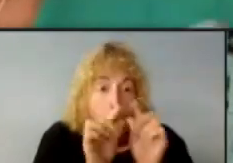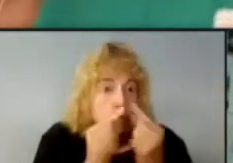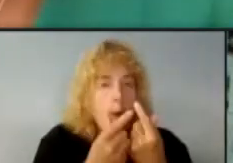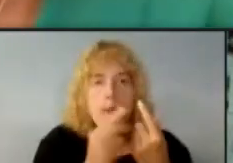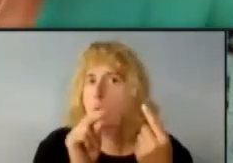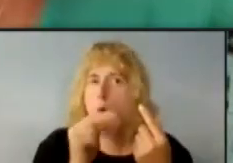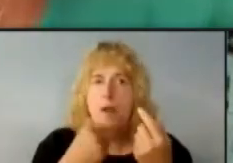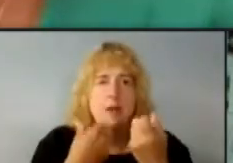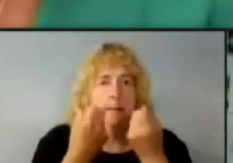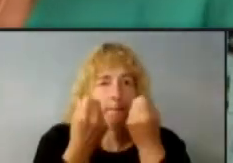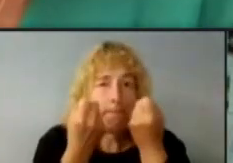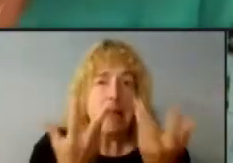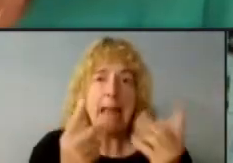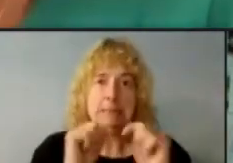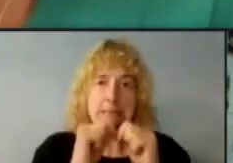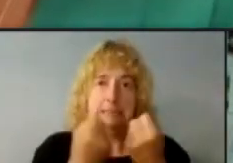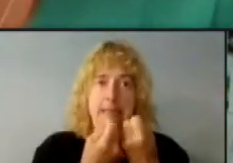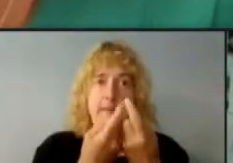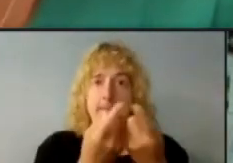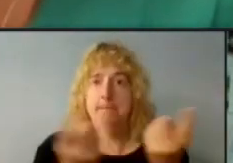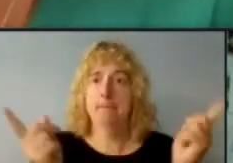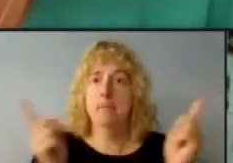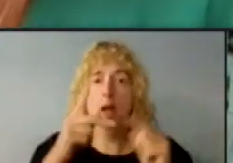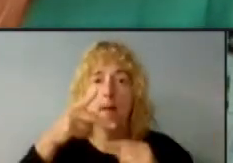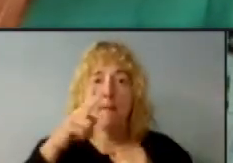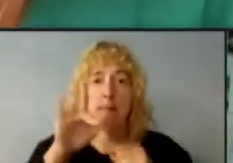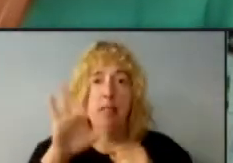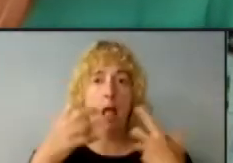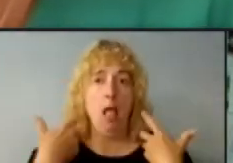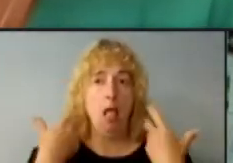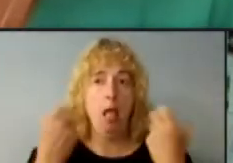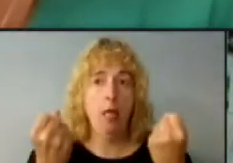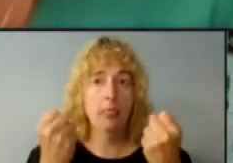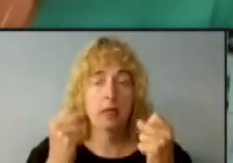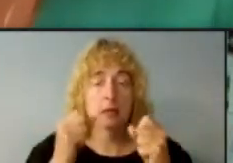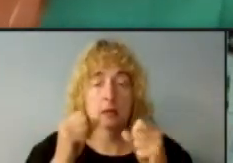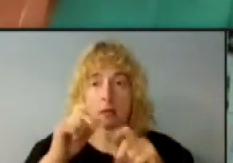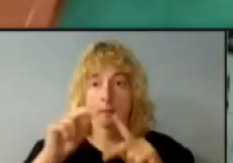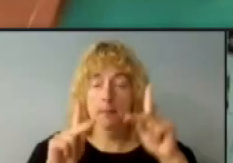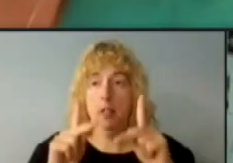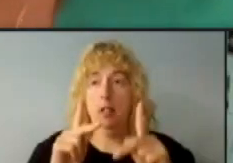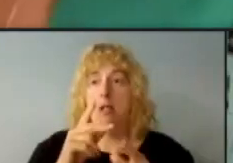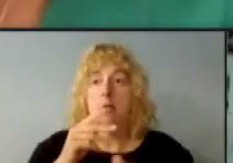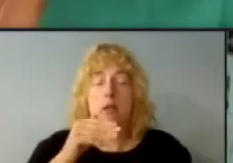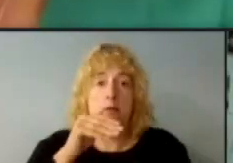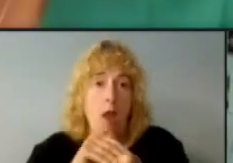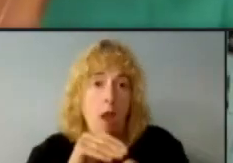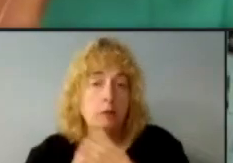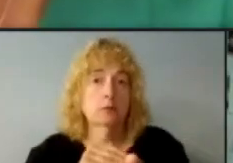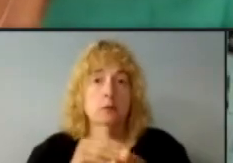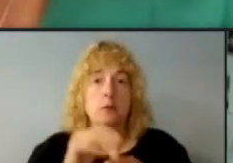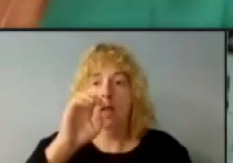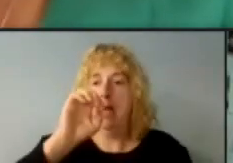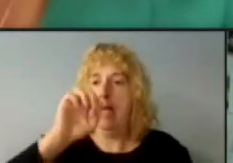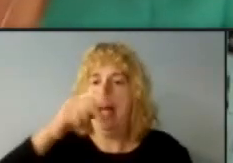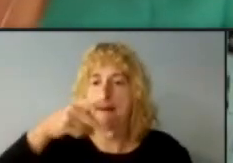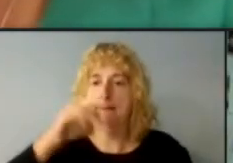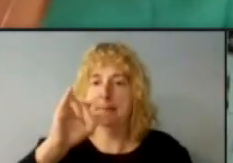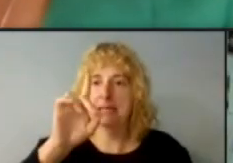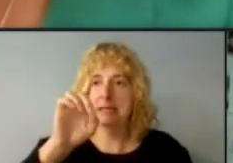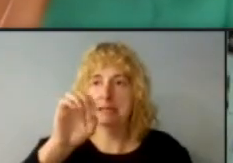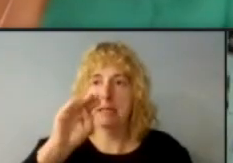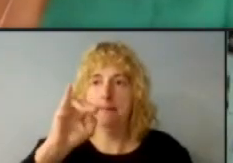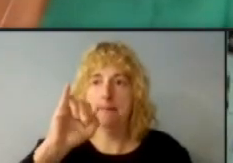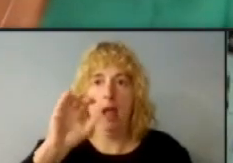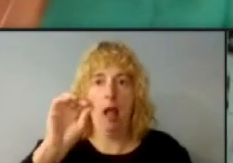health professionals, Dr. Jonay Caldoon, who's an emergency medicine physician herself. So I imagine there was an infectious